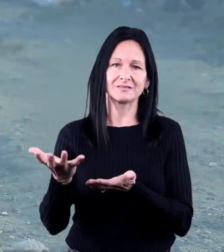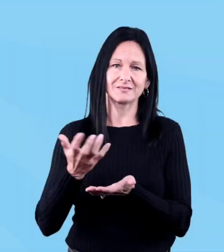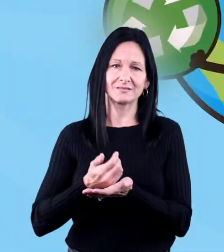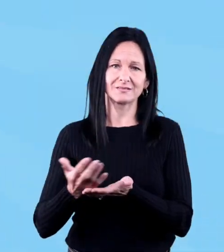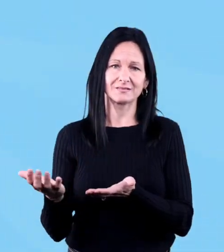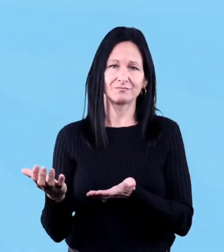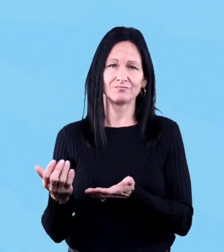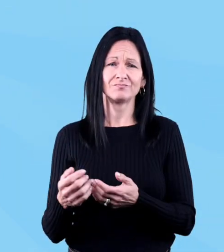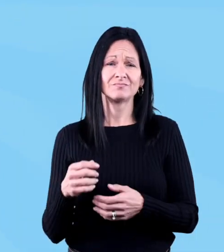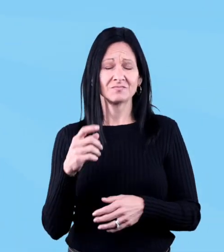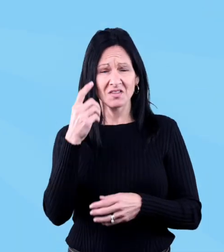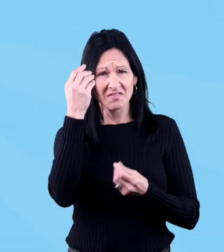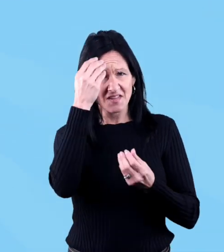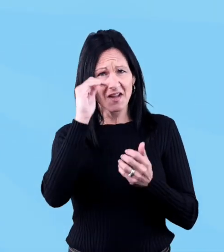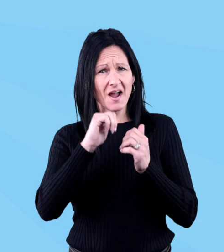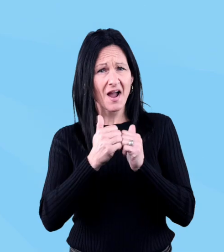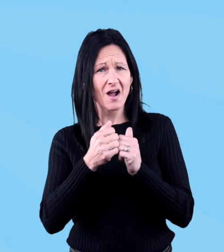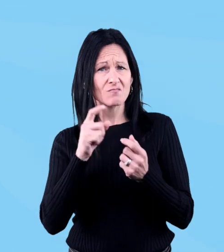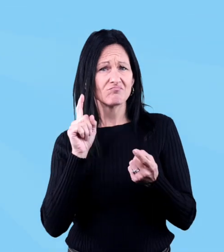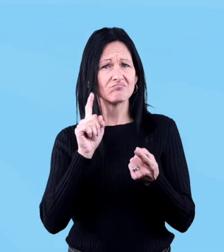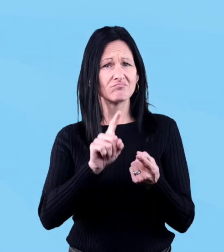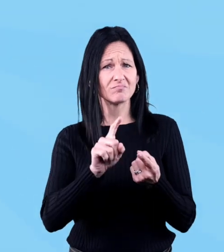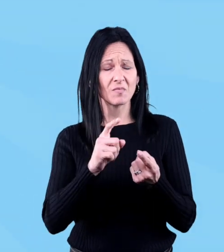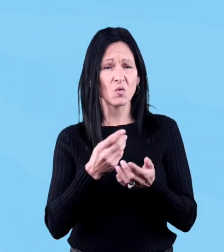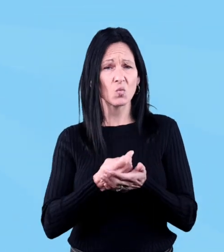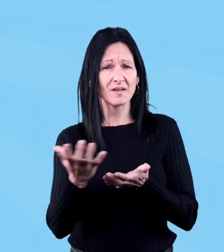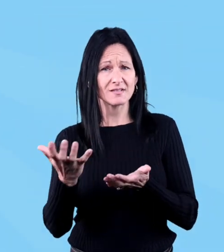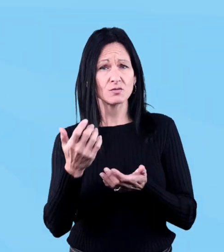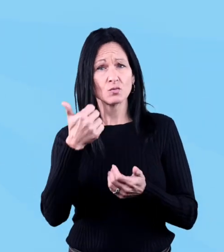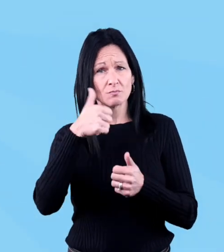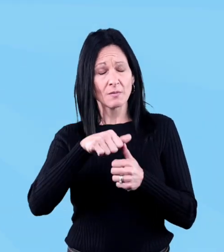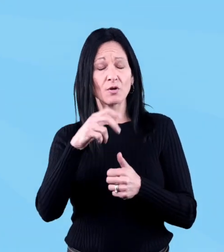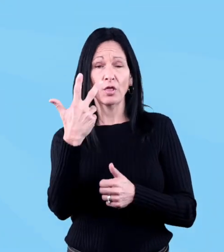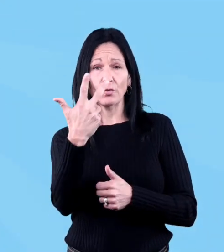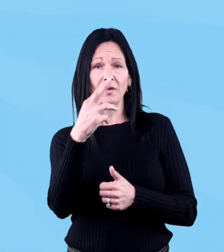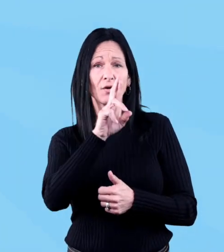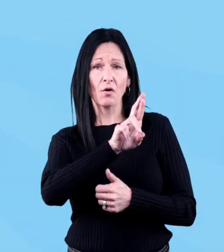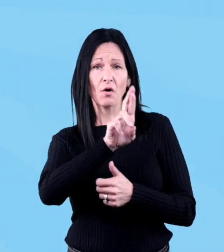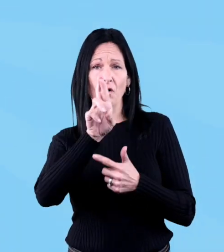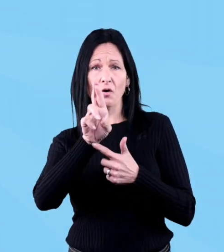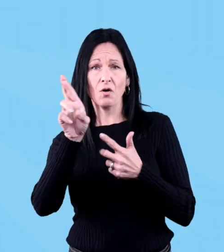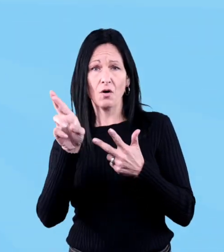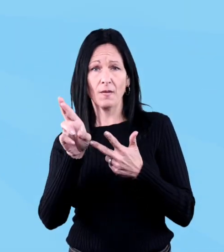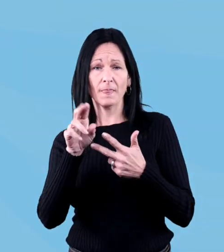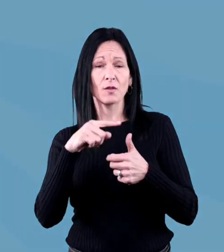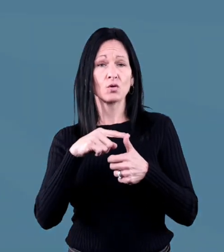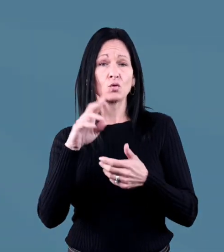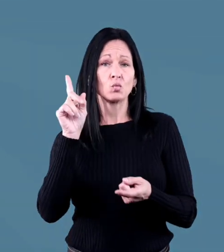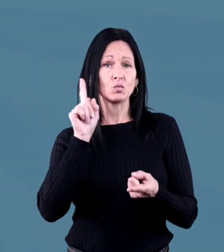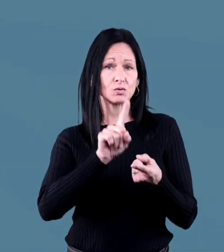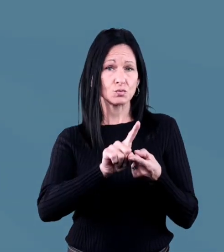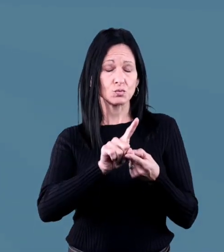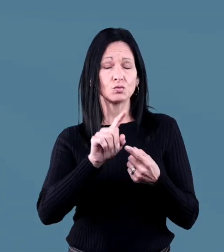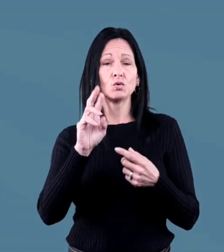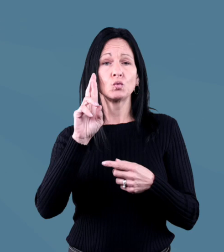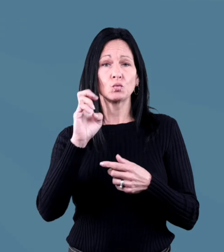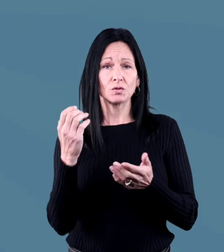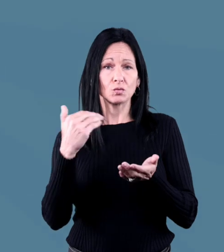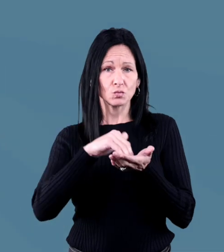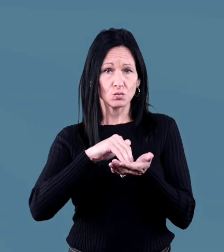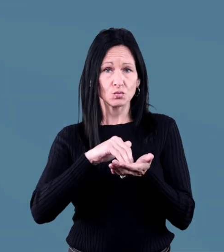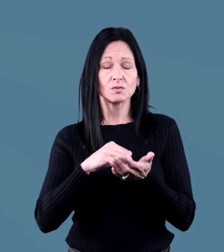When you think about the ways you can help cut down on waste, remember these three R's. Reduce,